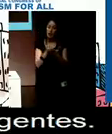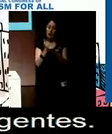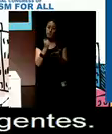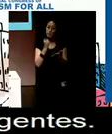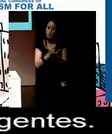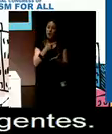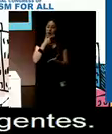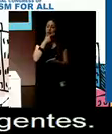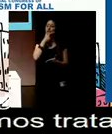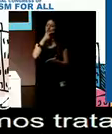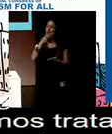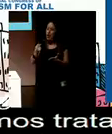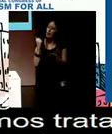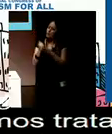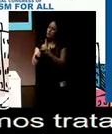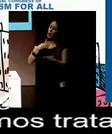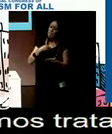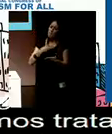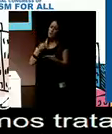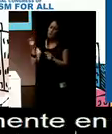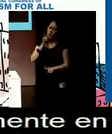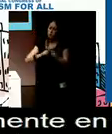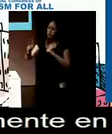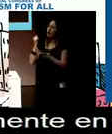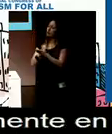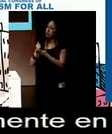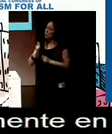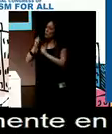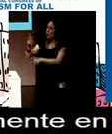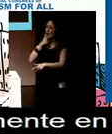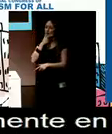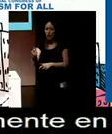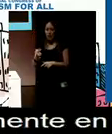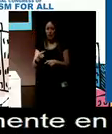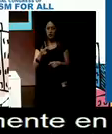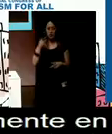is taken into account, but also the economic potential of travelers.